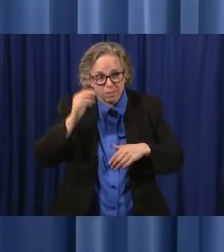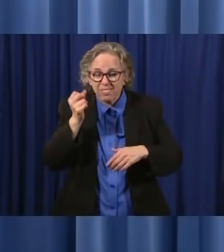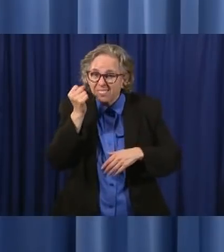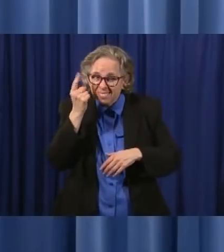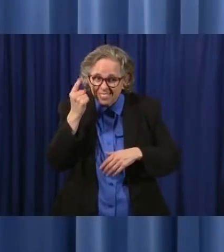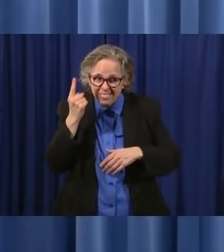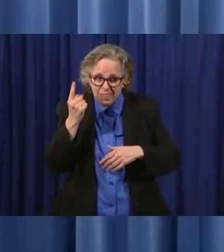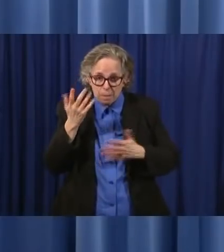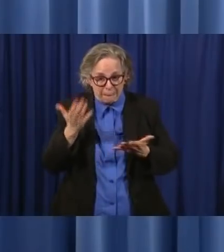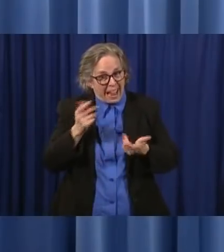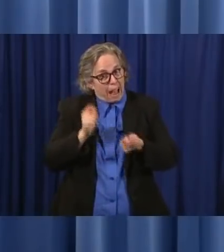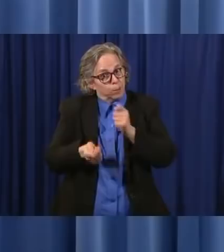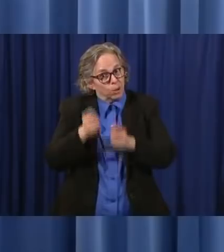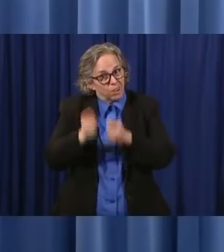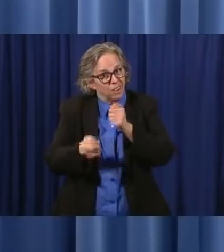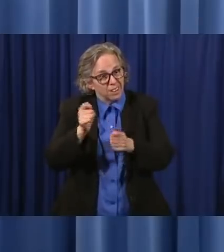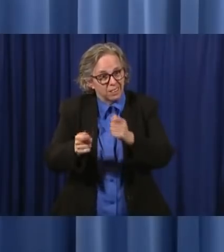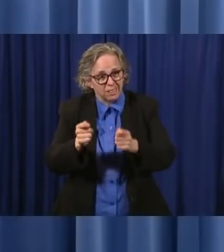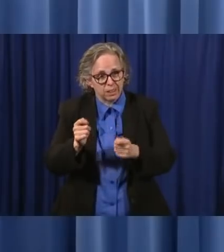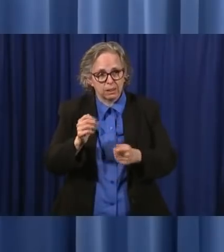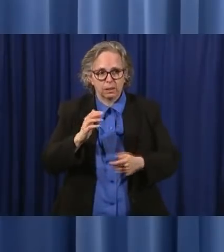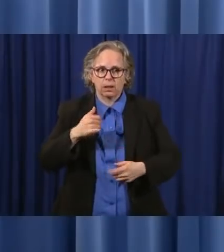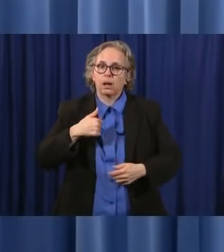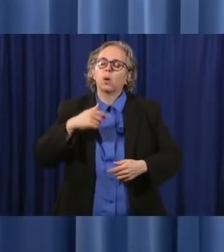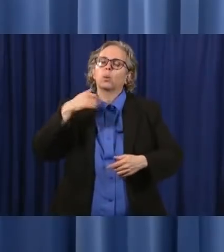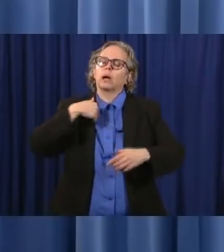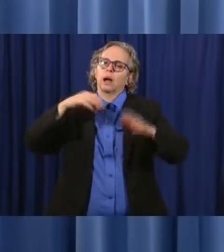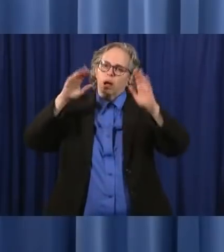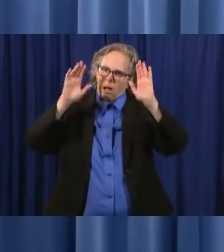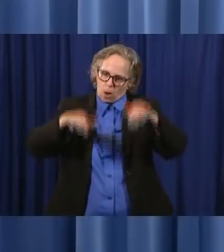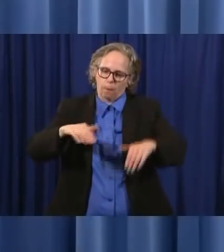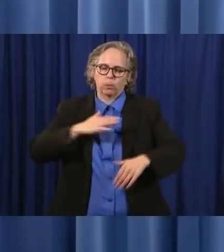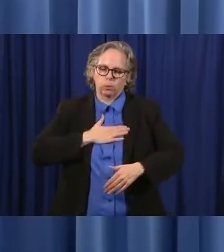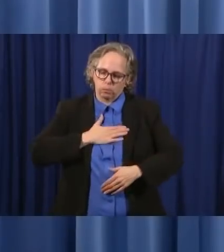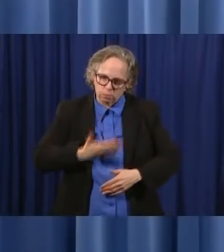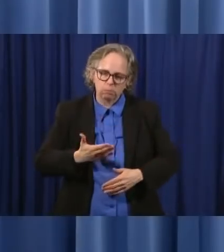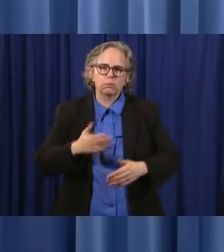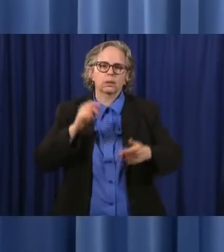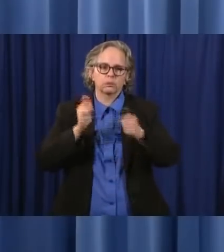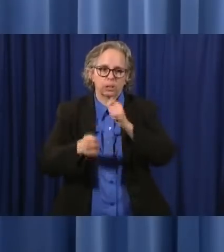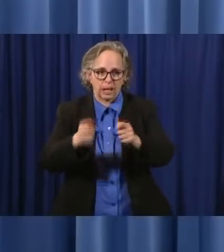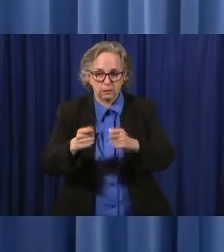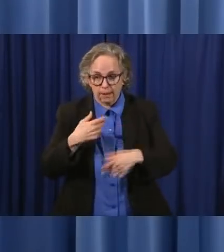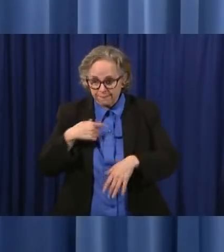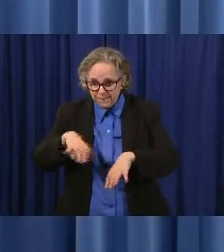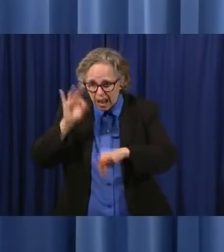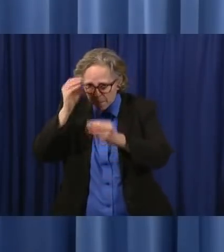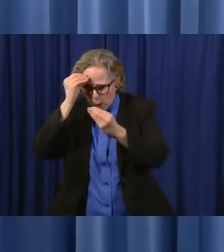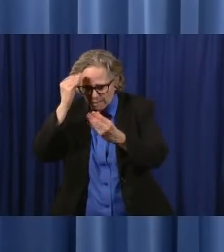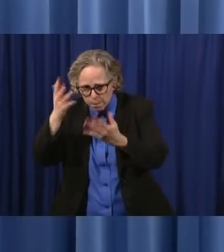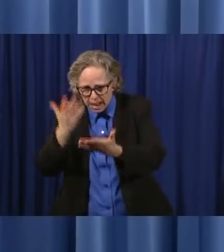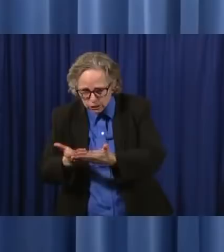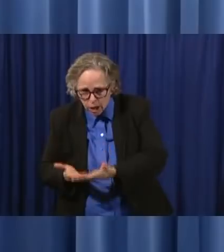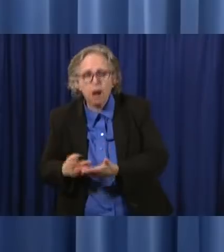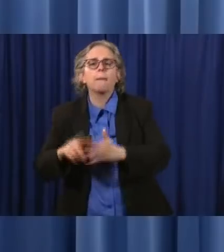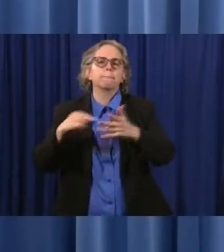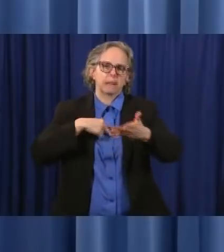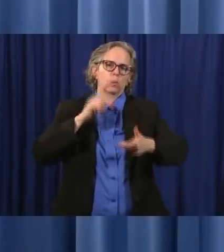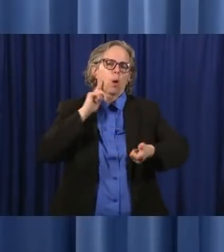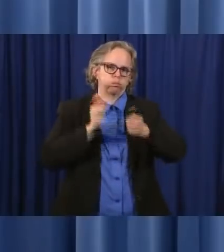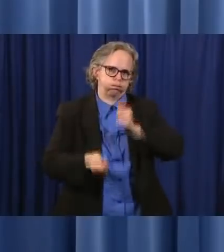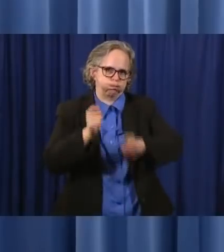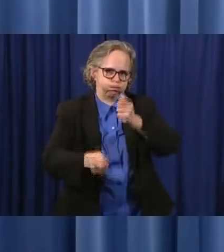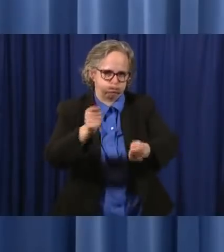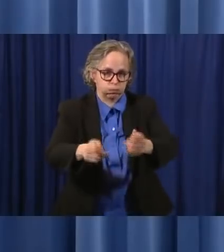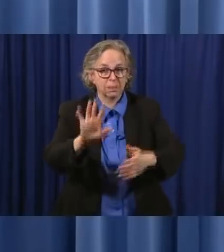way, and we're very open to do that as we get different facts, as we get more information. So the idea is not to leave